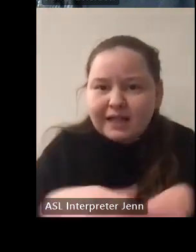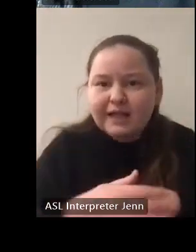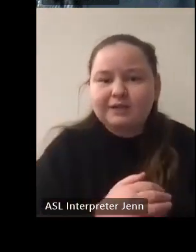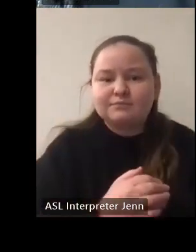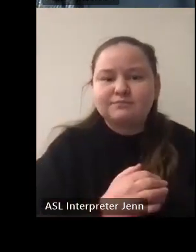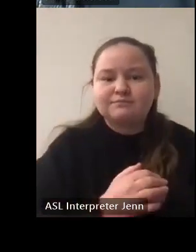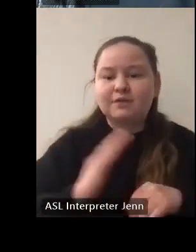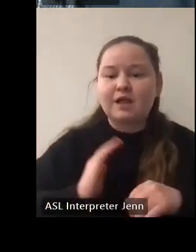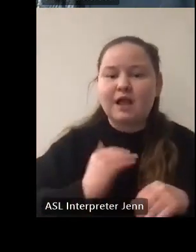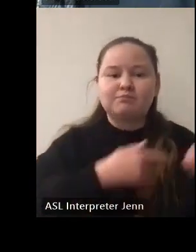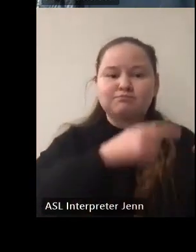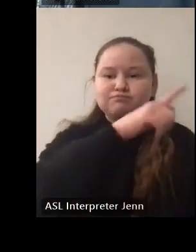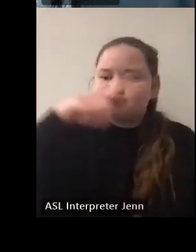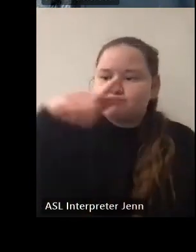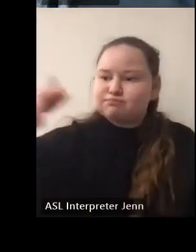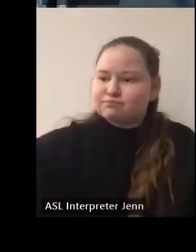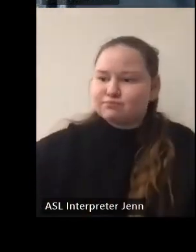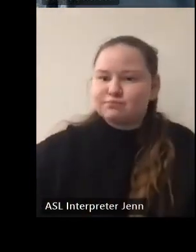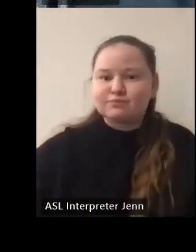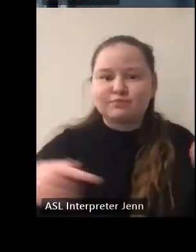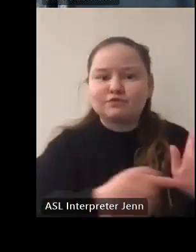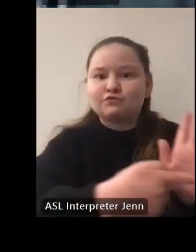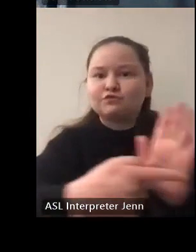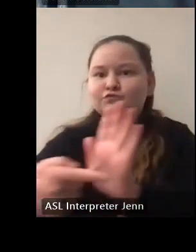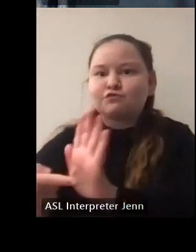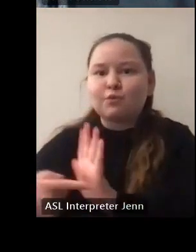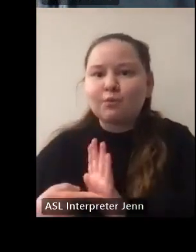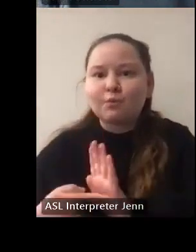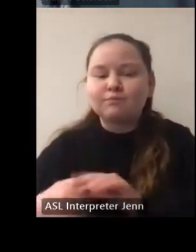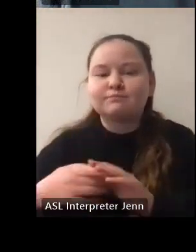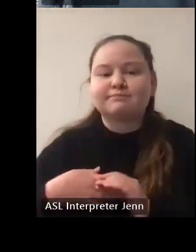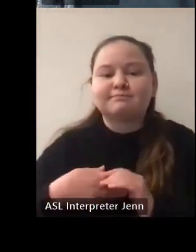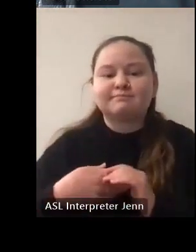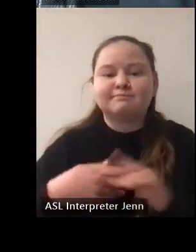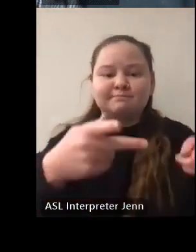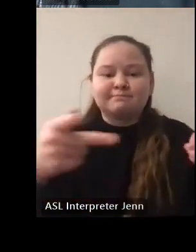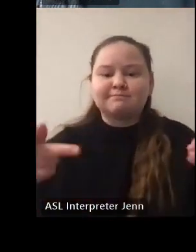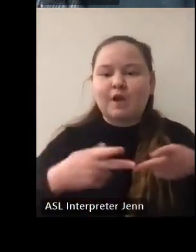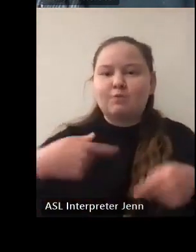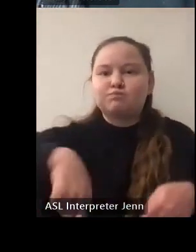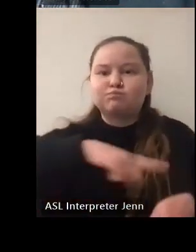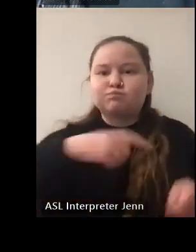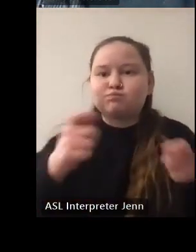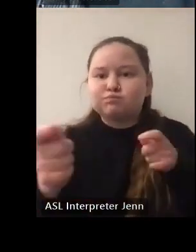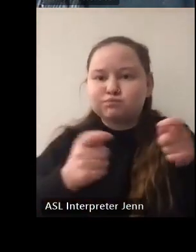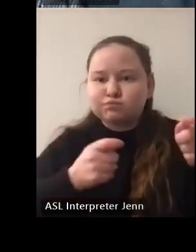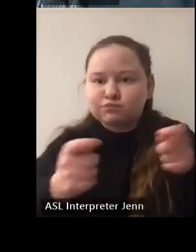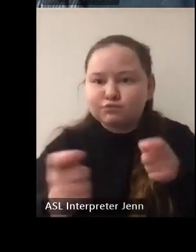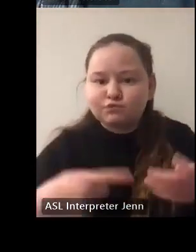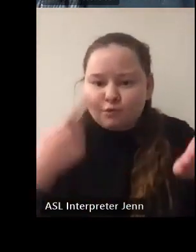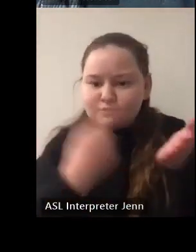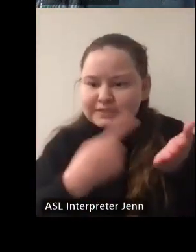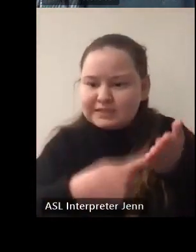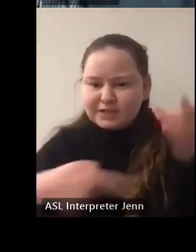of our humanity. It's a space where we control the terms of the debate around our